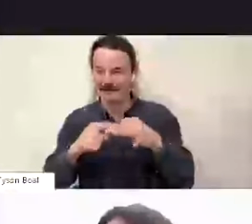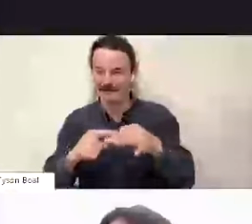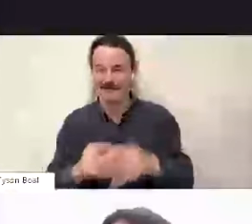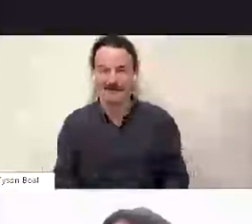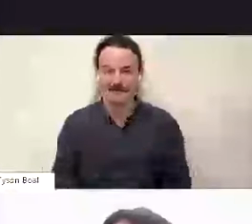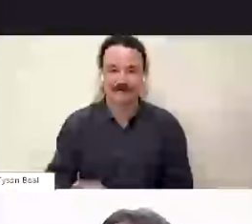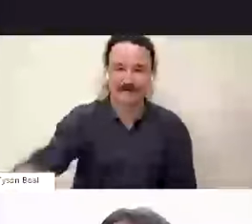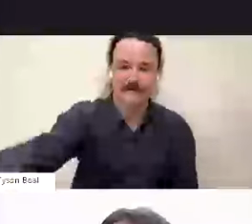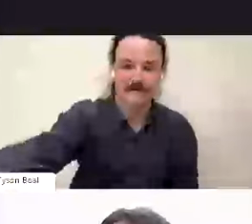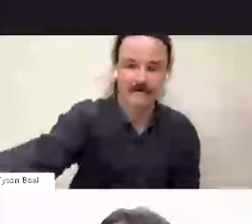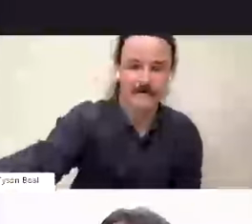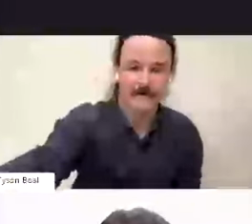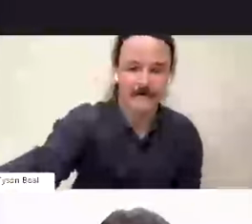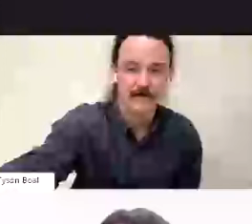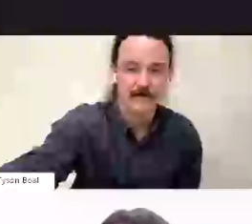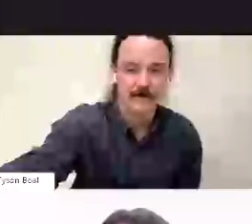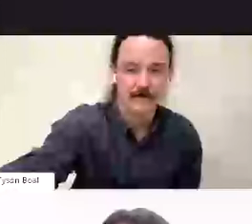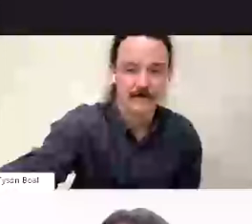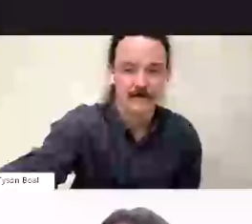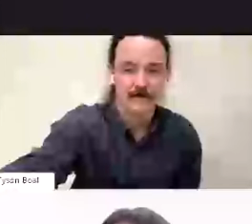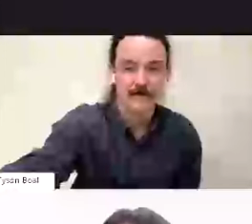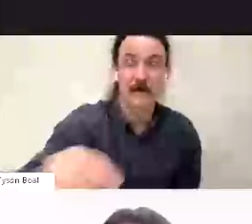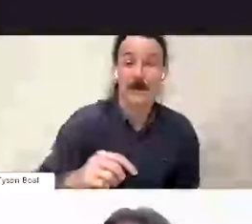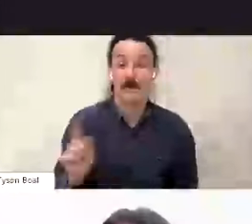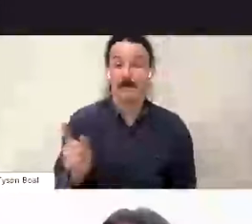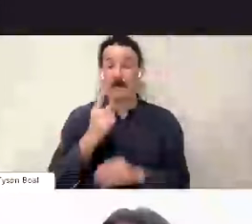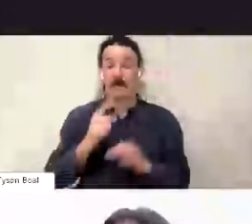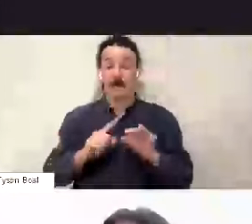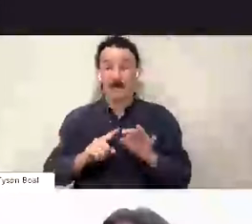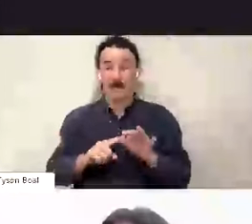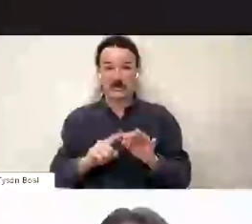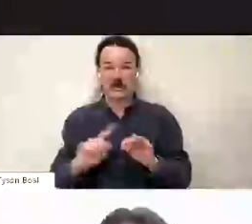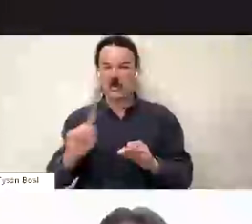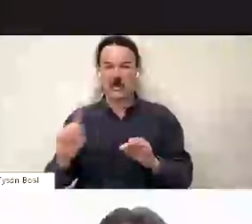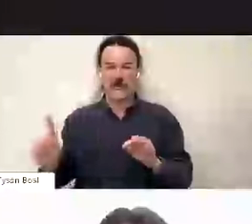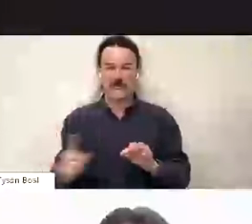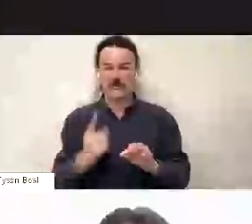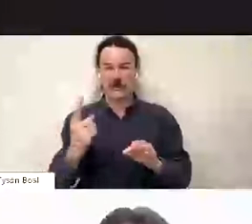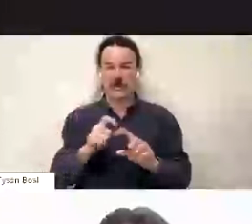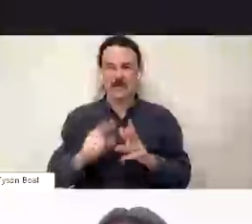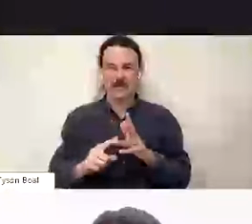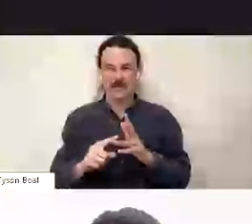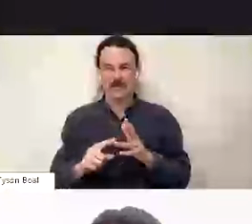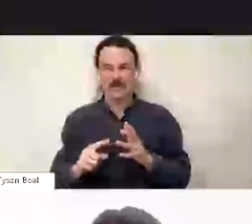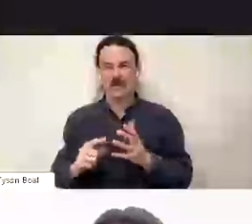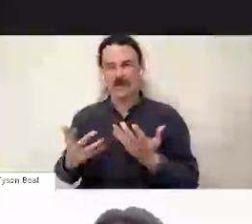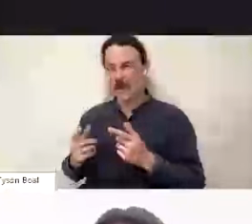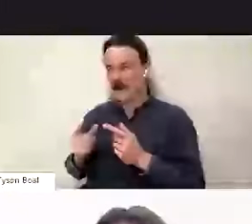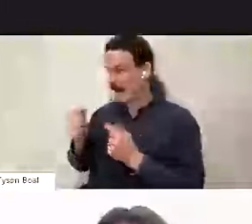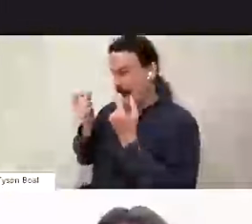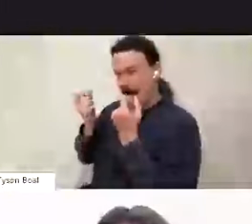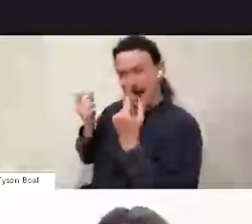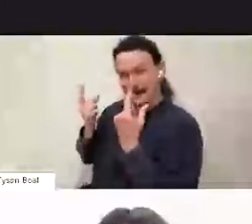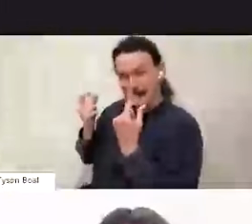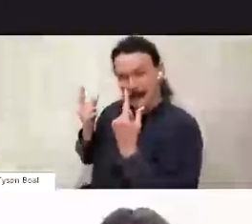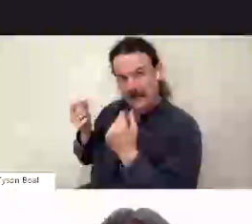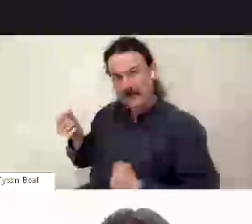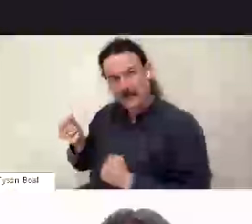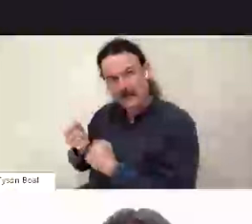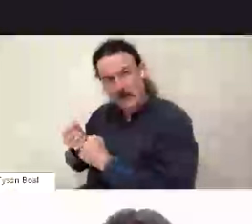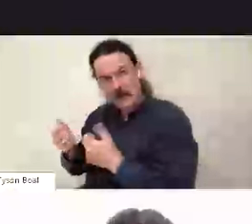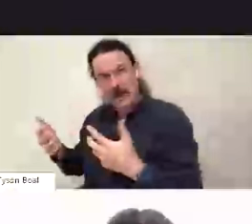comes through is, what is the first thing we can do to understand and support Engage better from an advocate's perspective? Yeah,